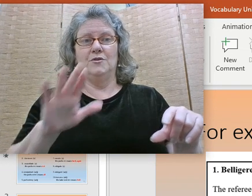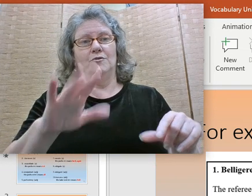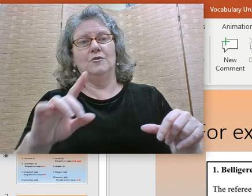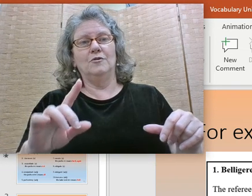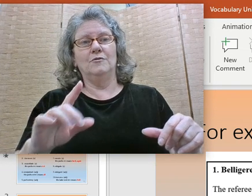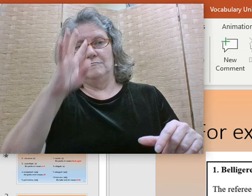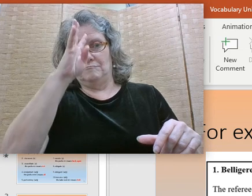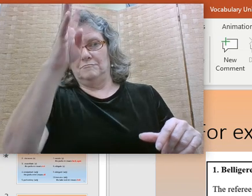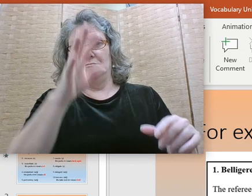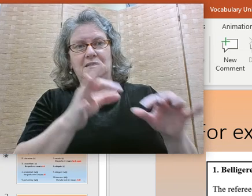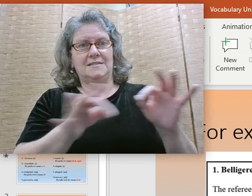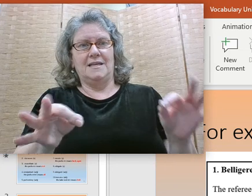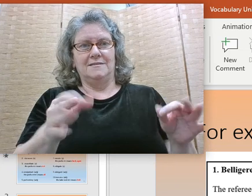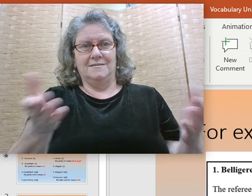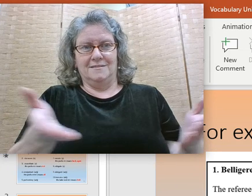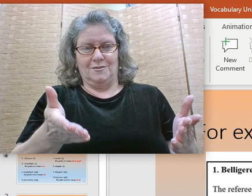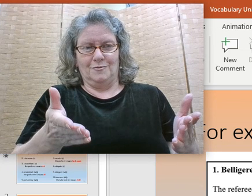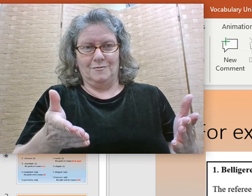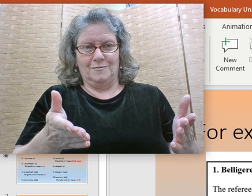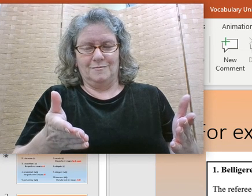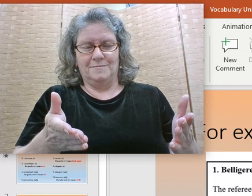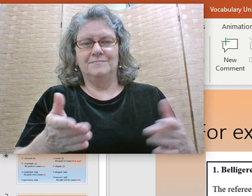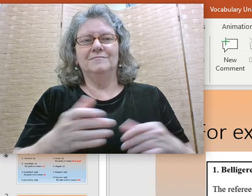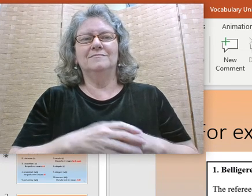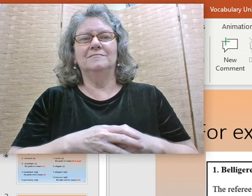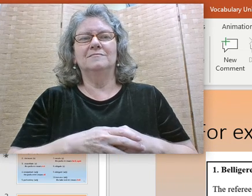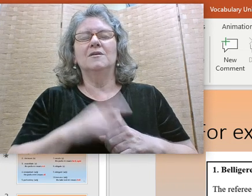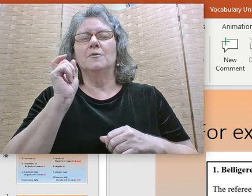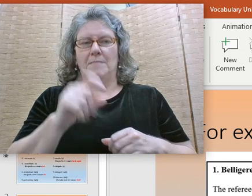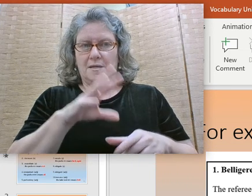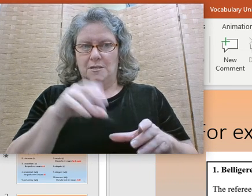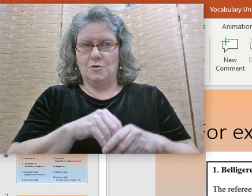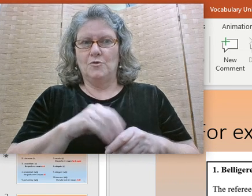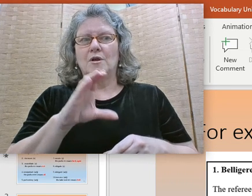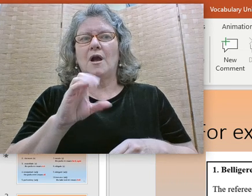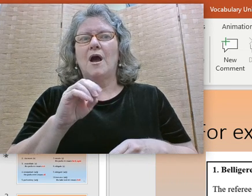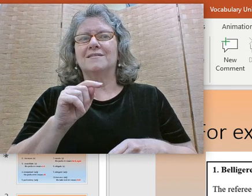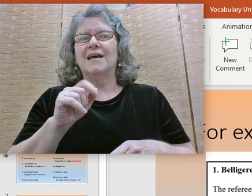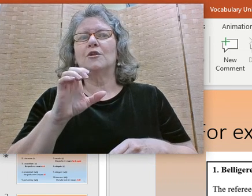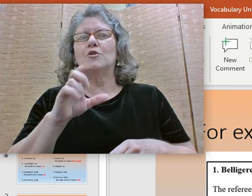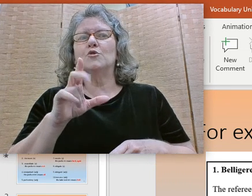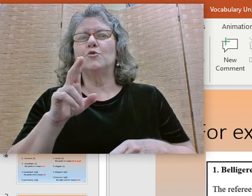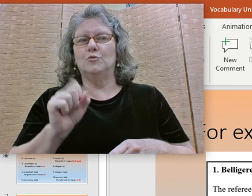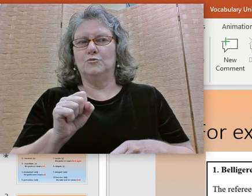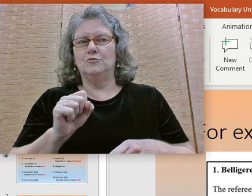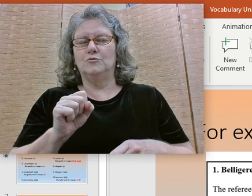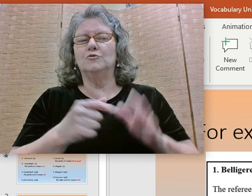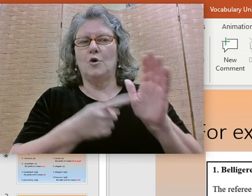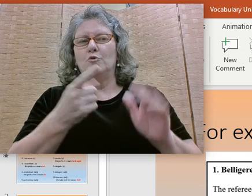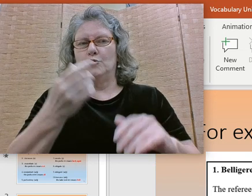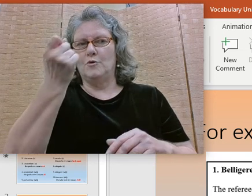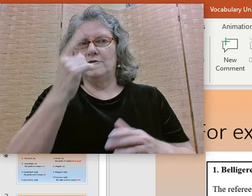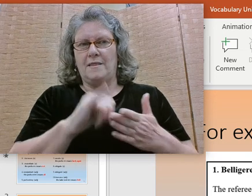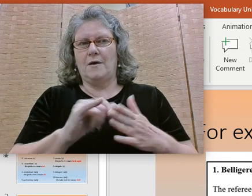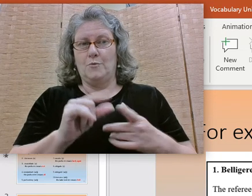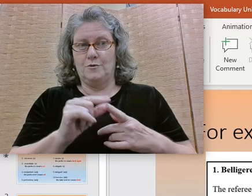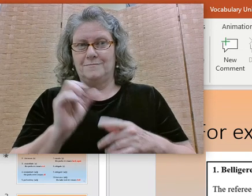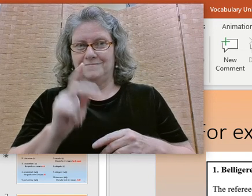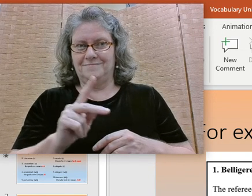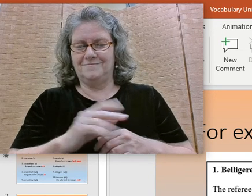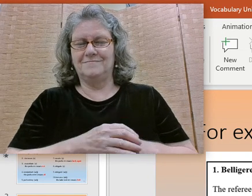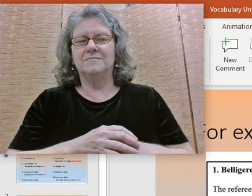original sentence down here at the bottom box. You must include context clues to show your understanding of the word. All right,